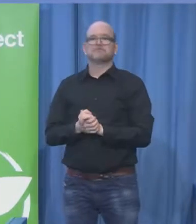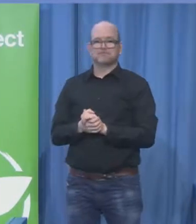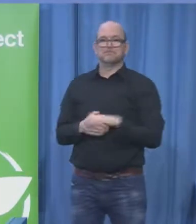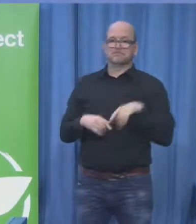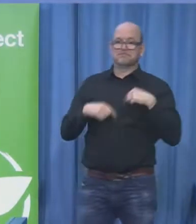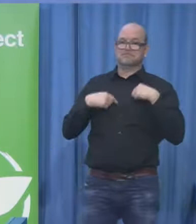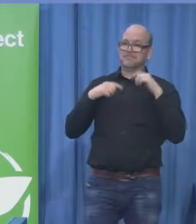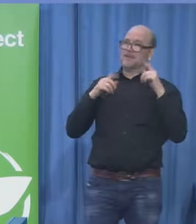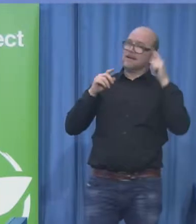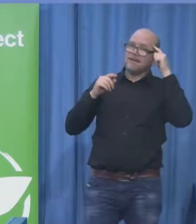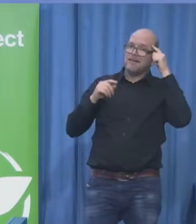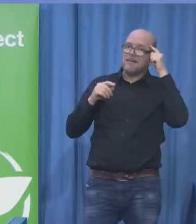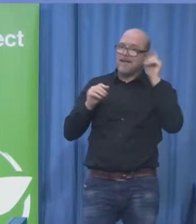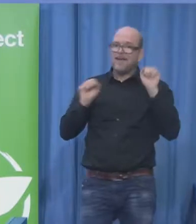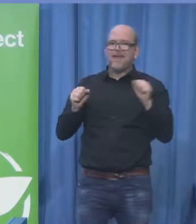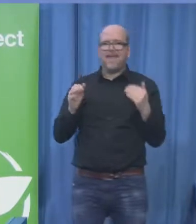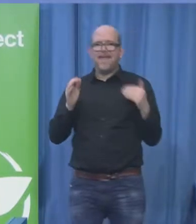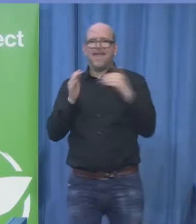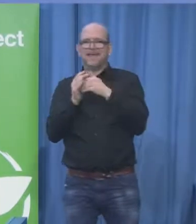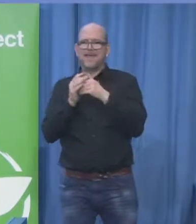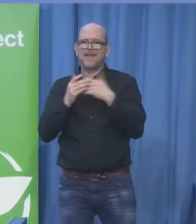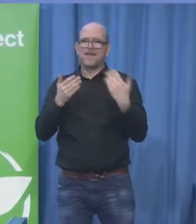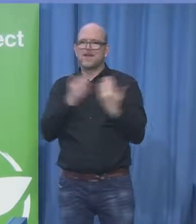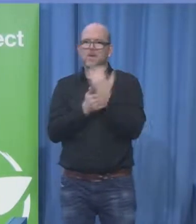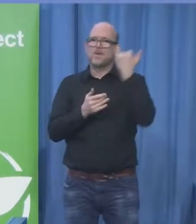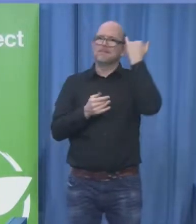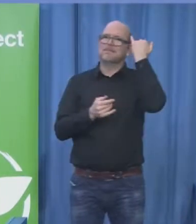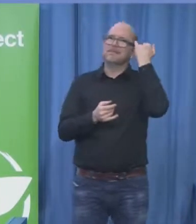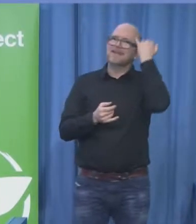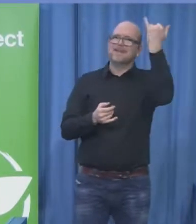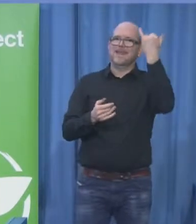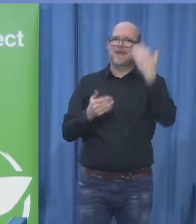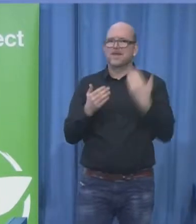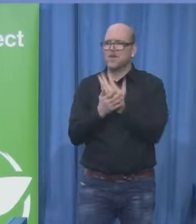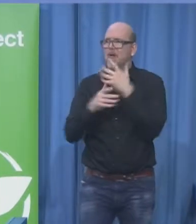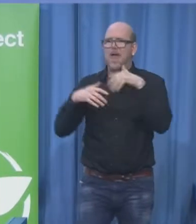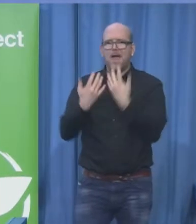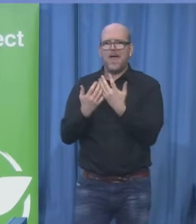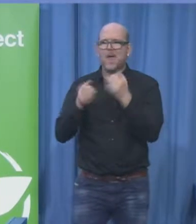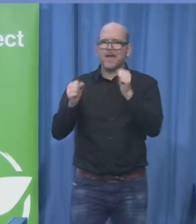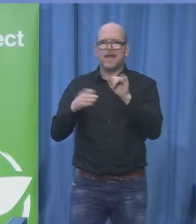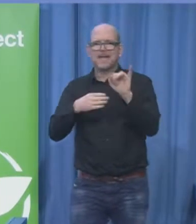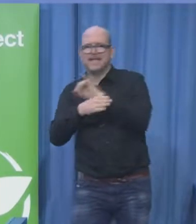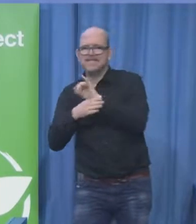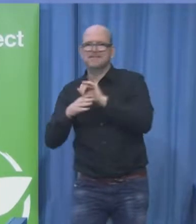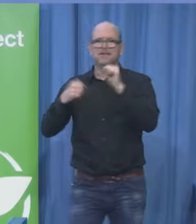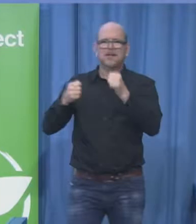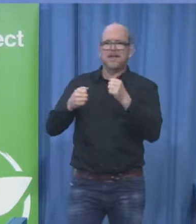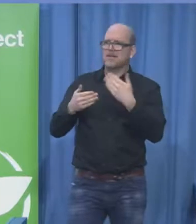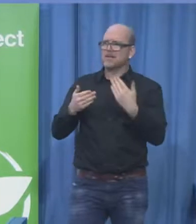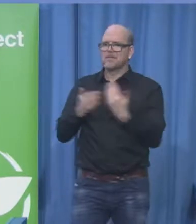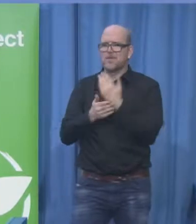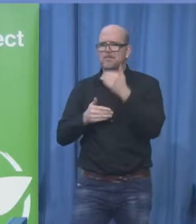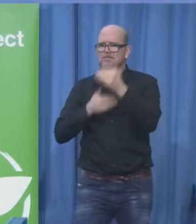more nominations than ever of policies and practices that really work.